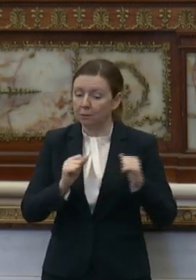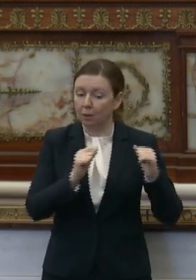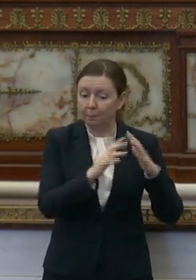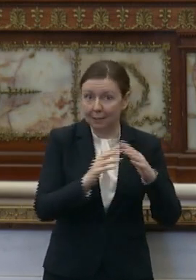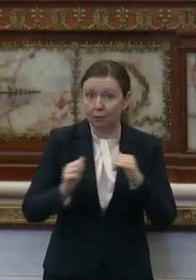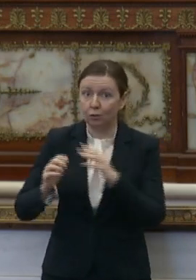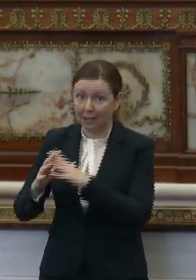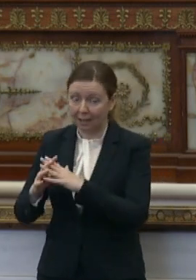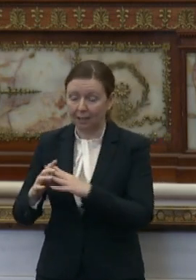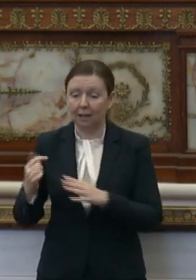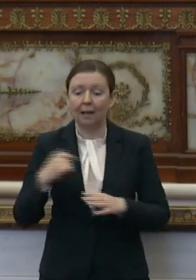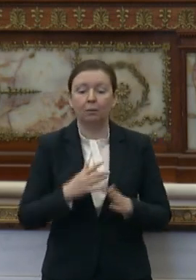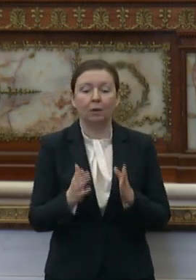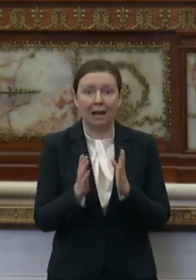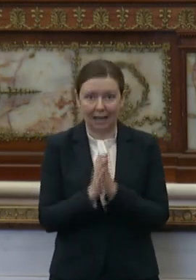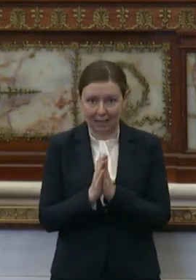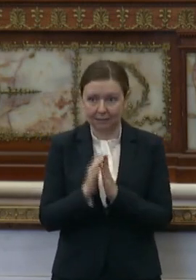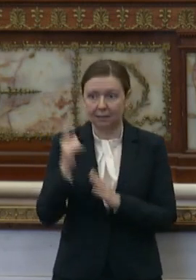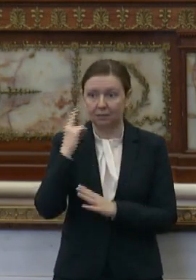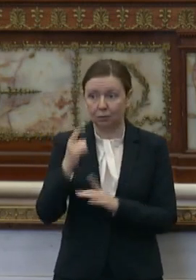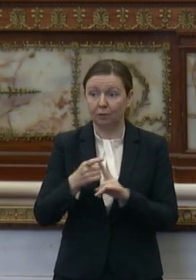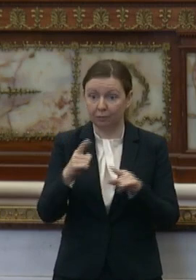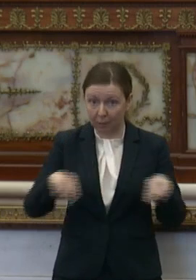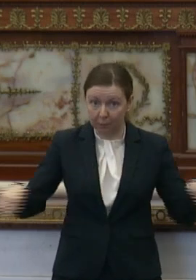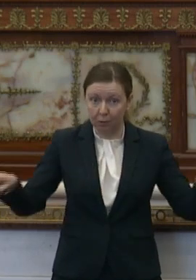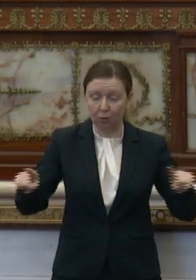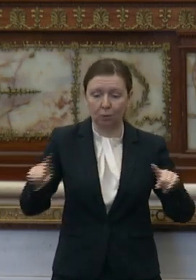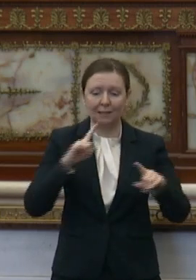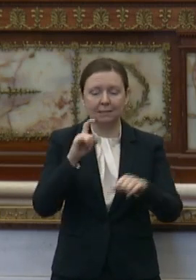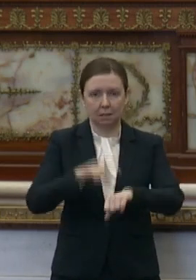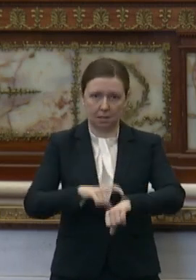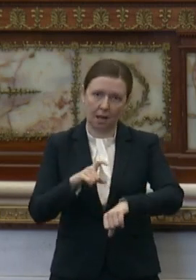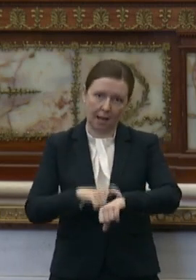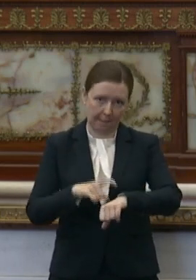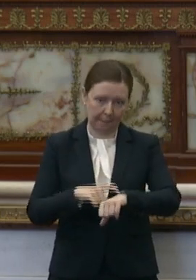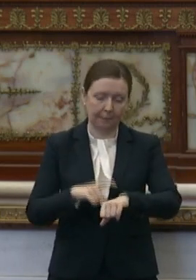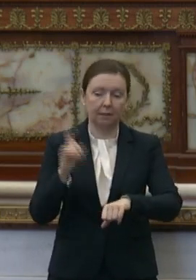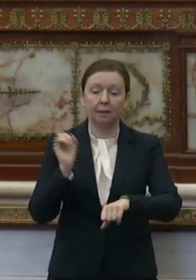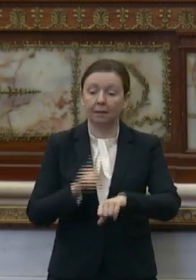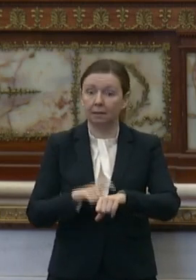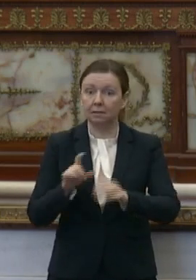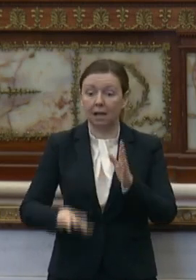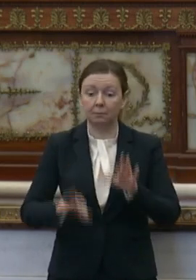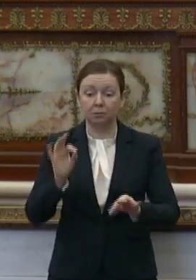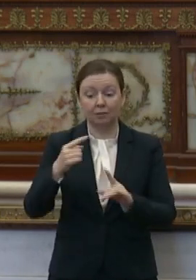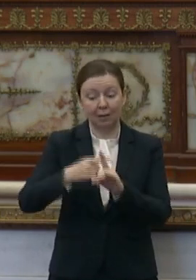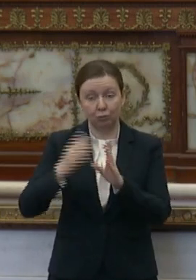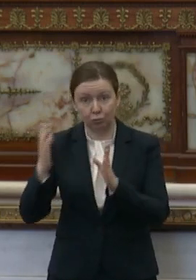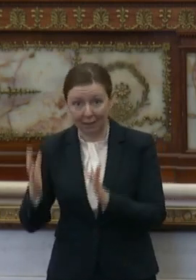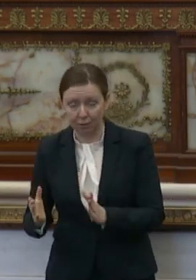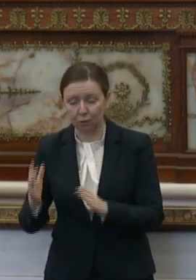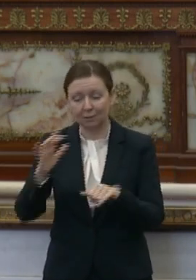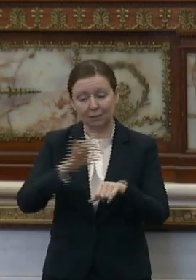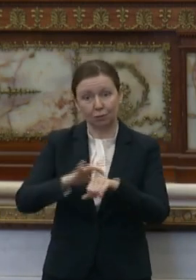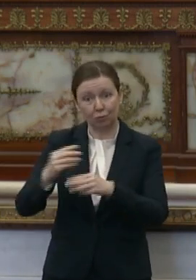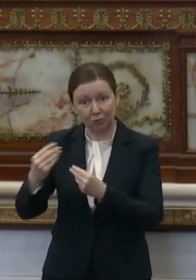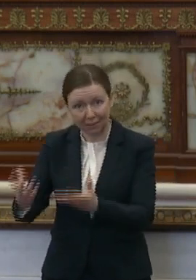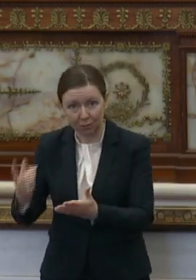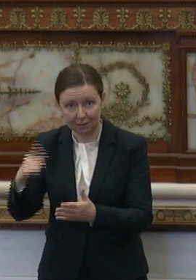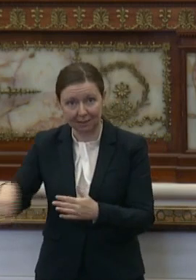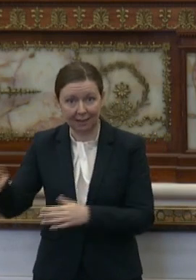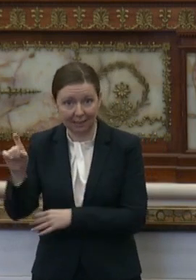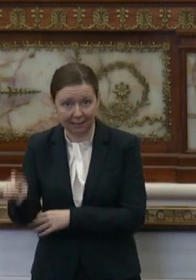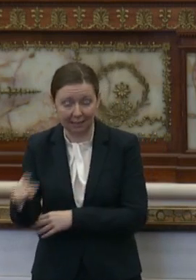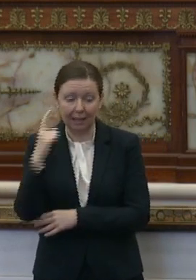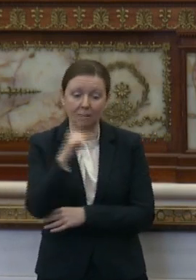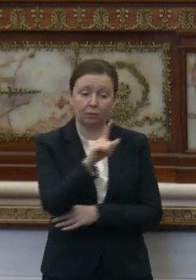created, and what we are asking for from this body is the time to find renters, the resources, and for